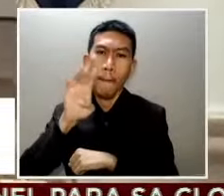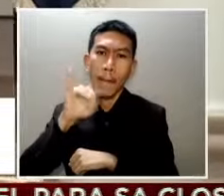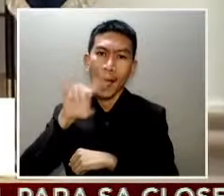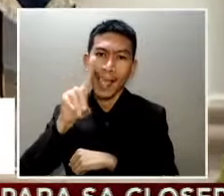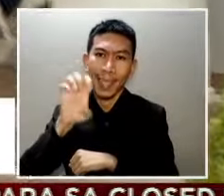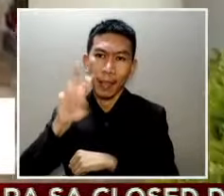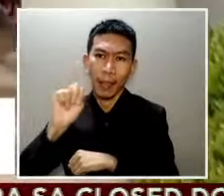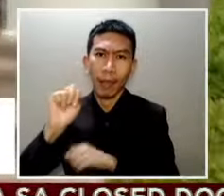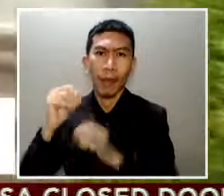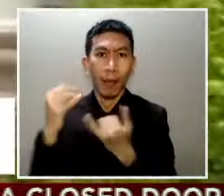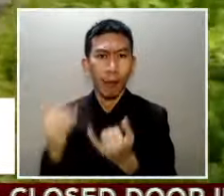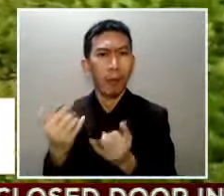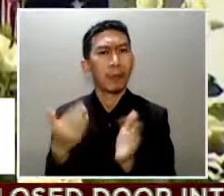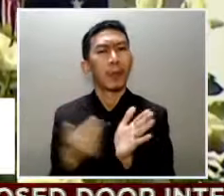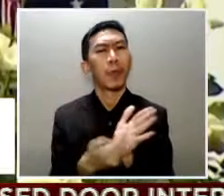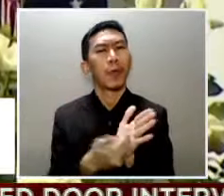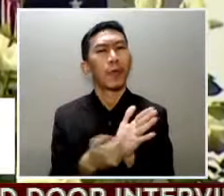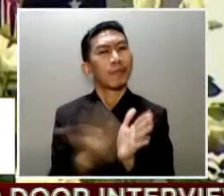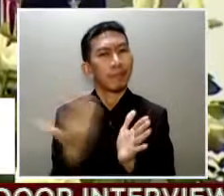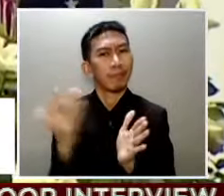Unidos laban sa pandemia.